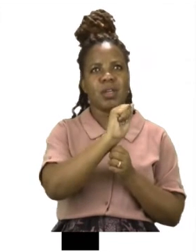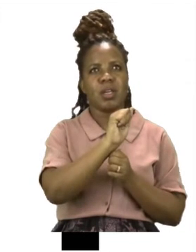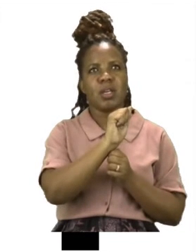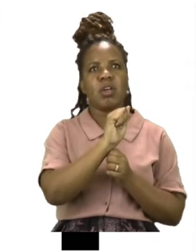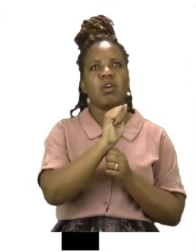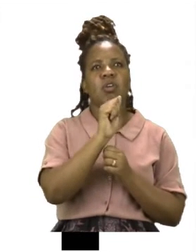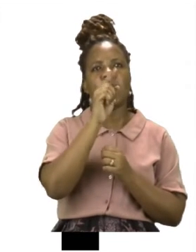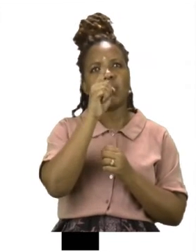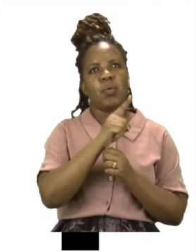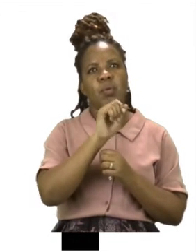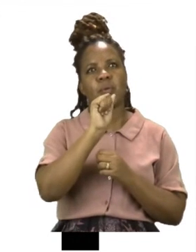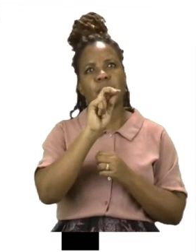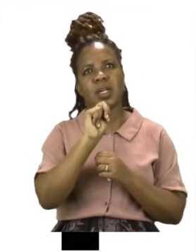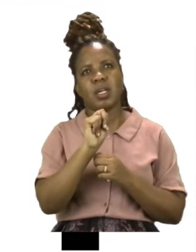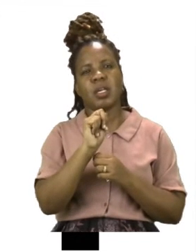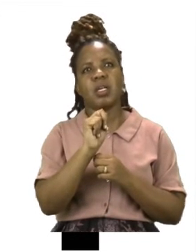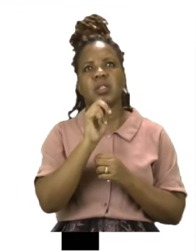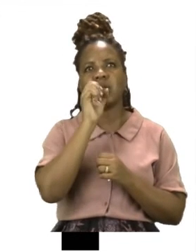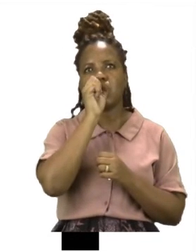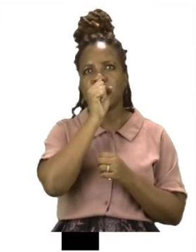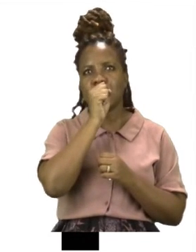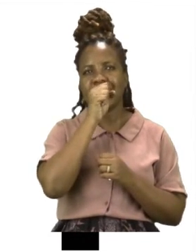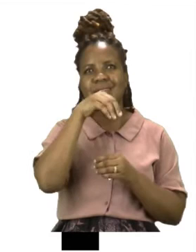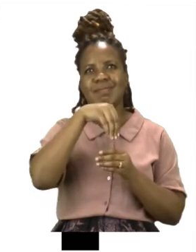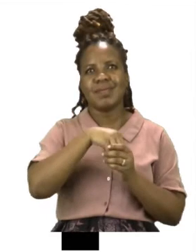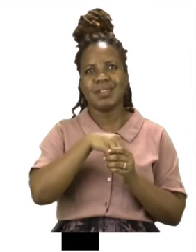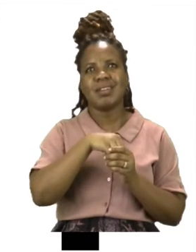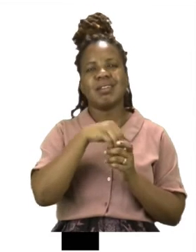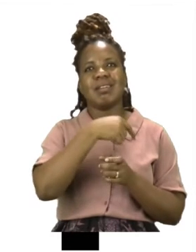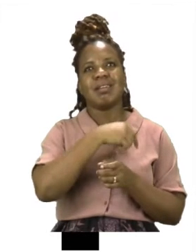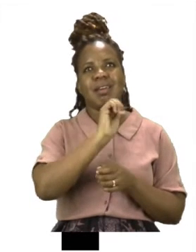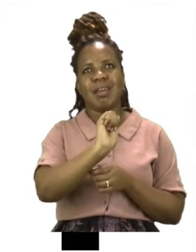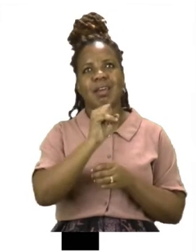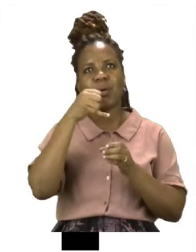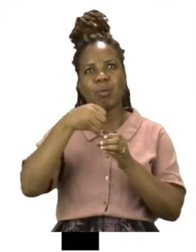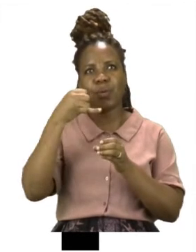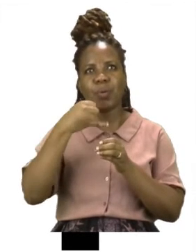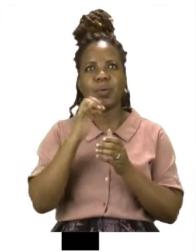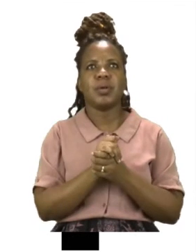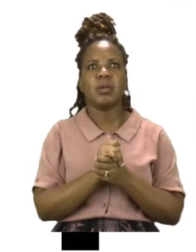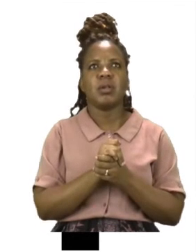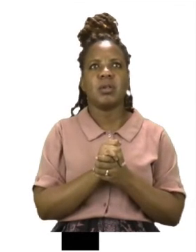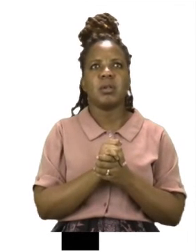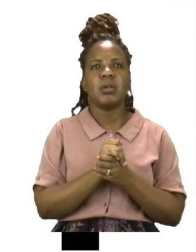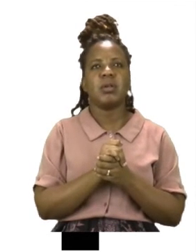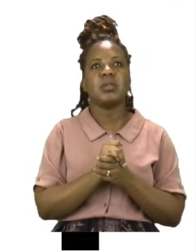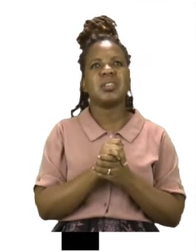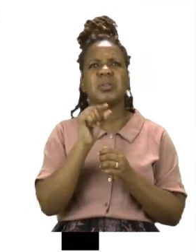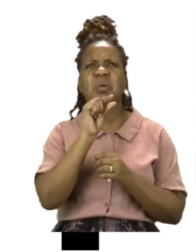Let's see which article we are supposed to use. The word we're going to be focusing on is the one before the